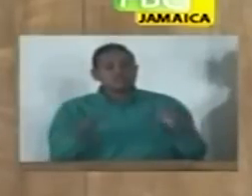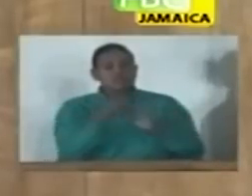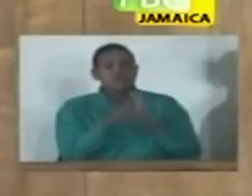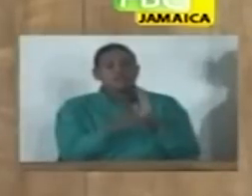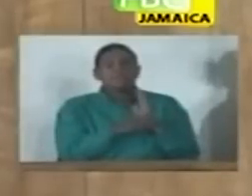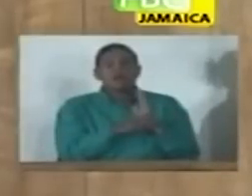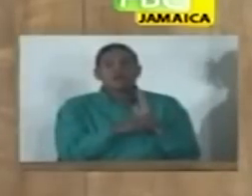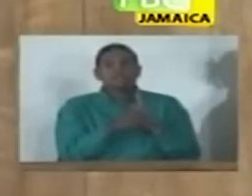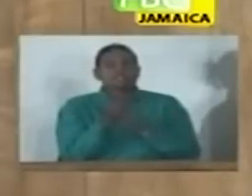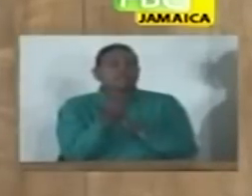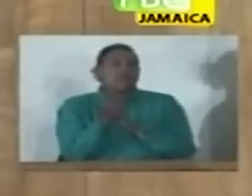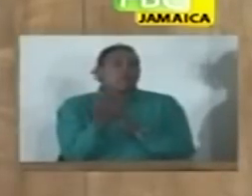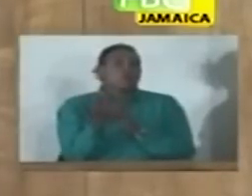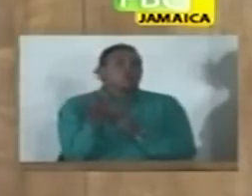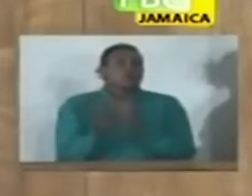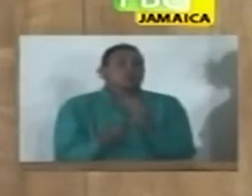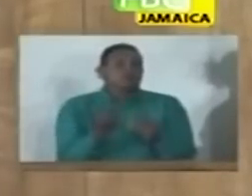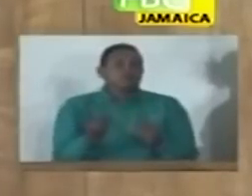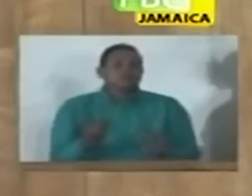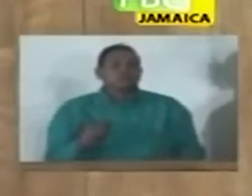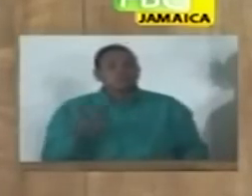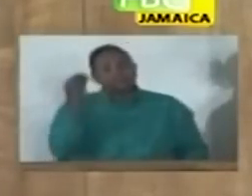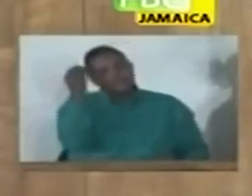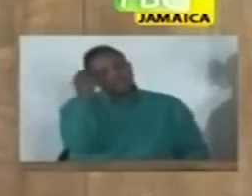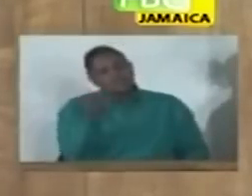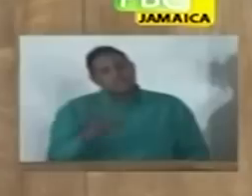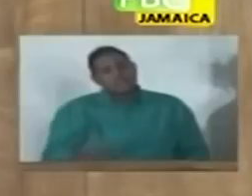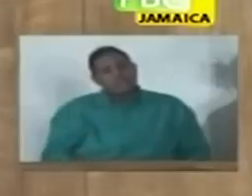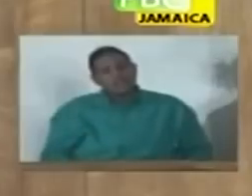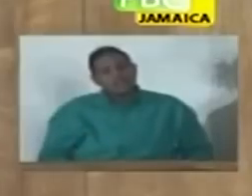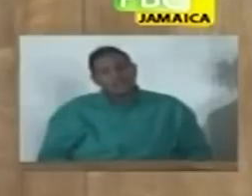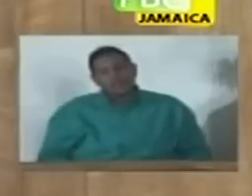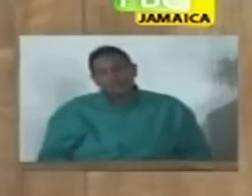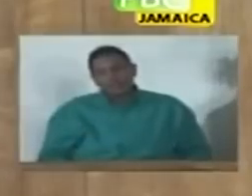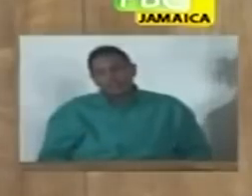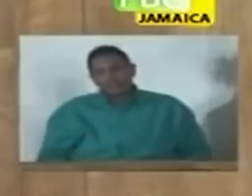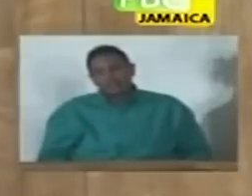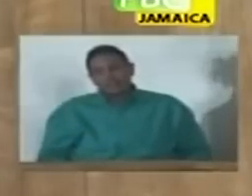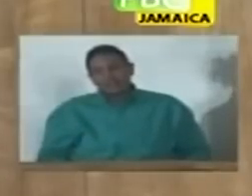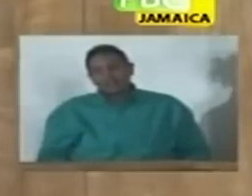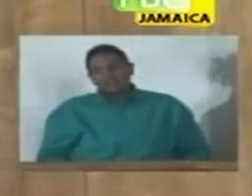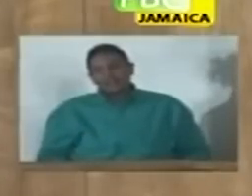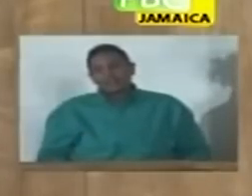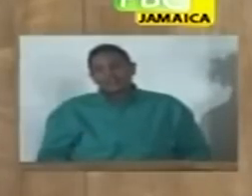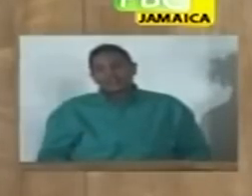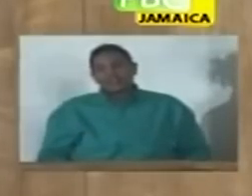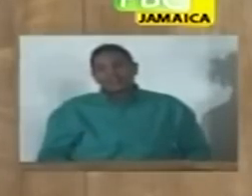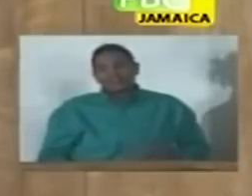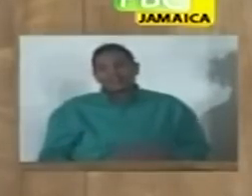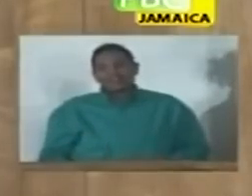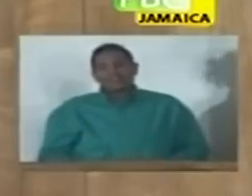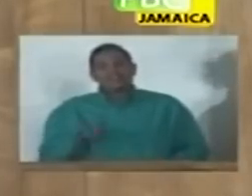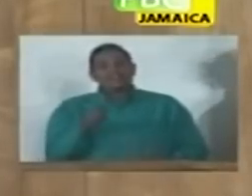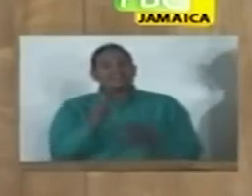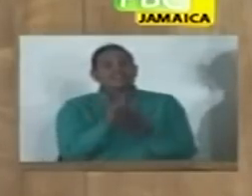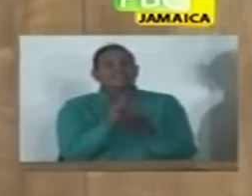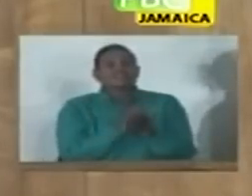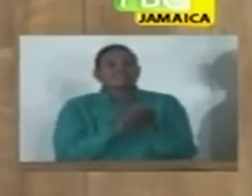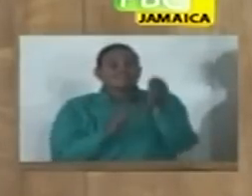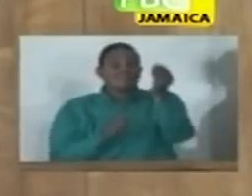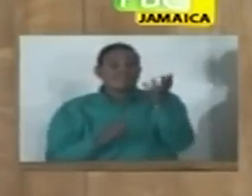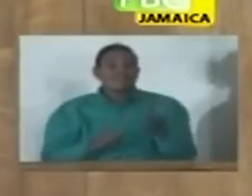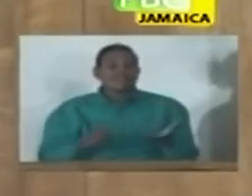direction. Because let me tell you where it's going. This bill comes to us. This bill comes to